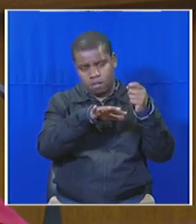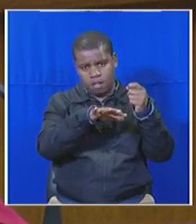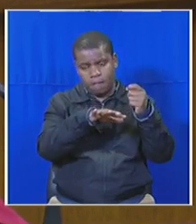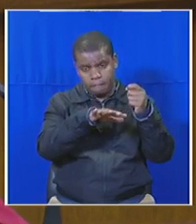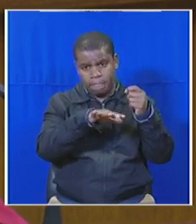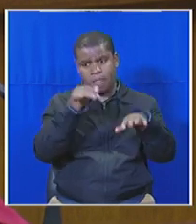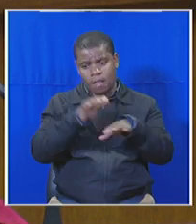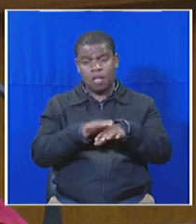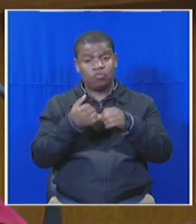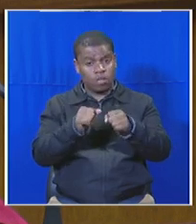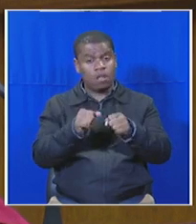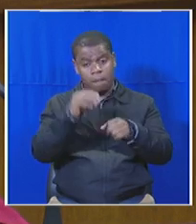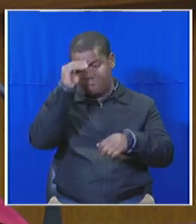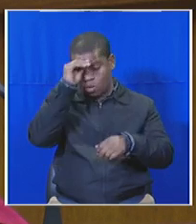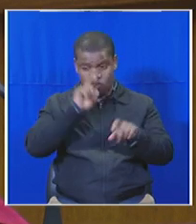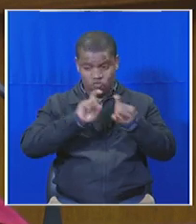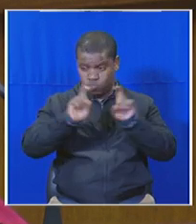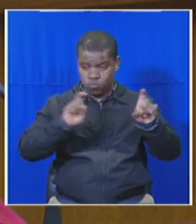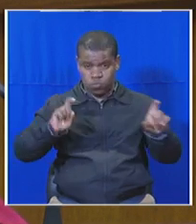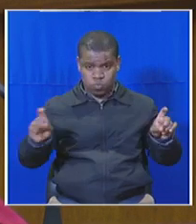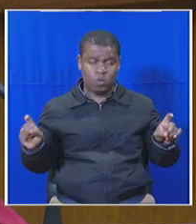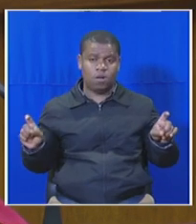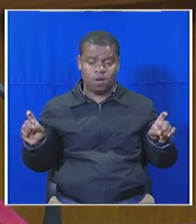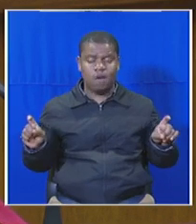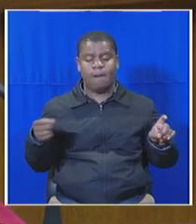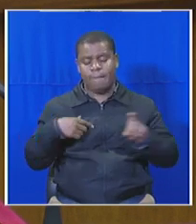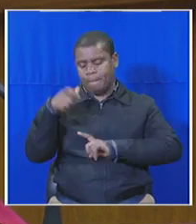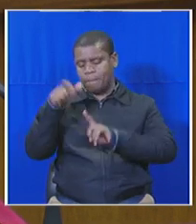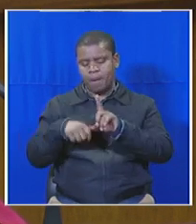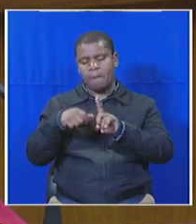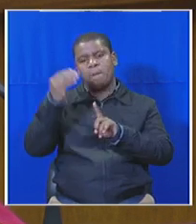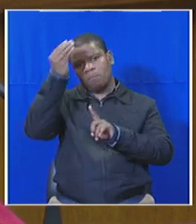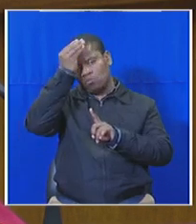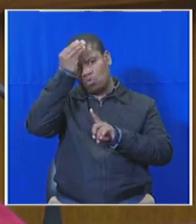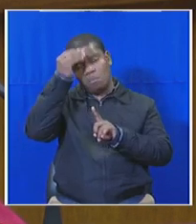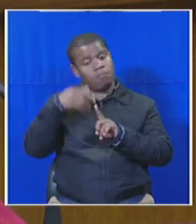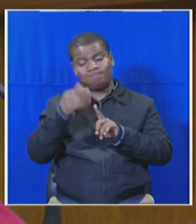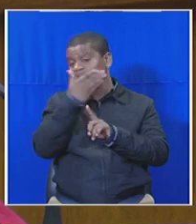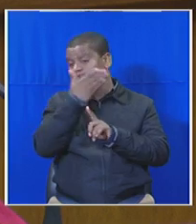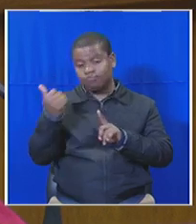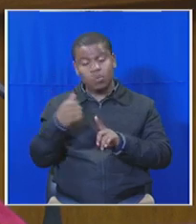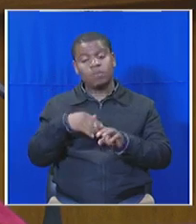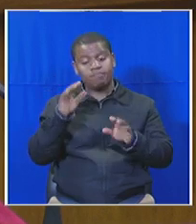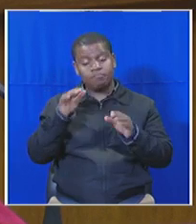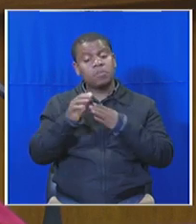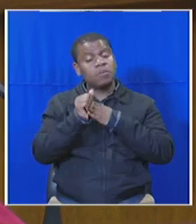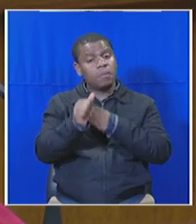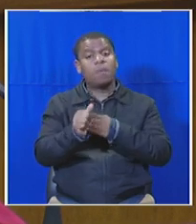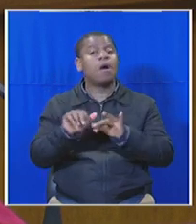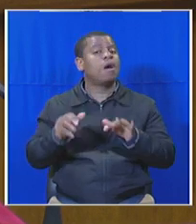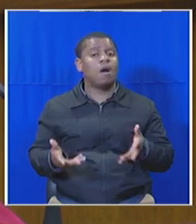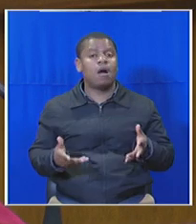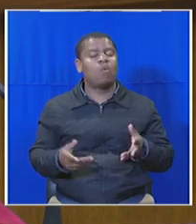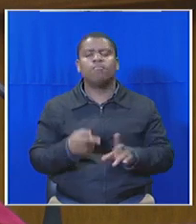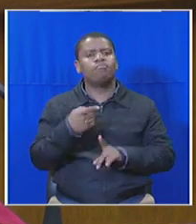of strategic policing, because Mr. Zuma does not know what he is doing, he did the